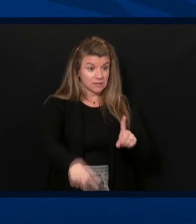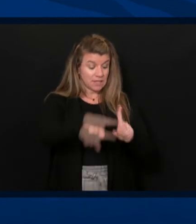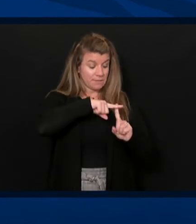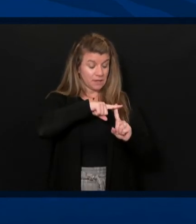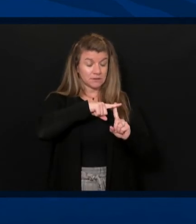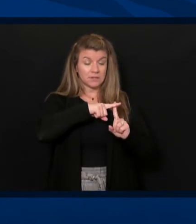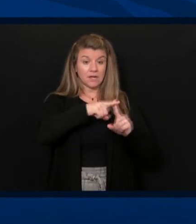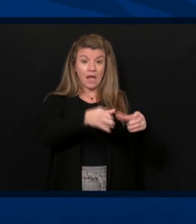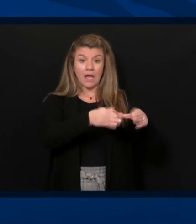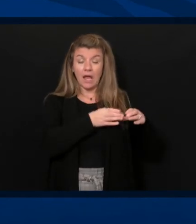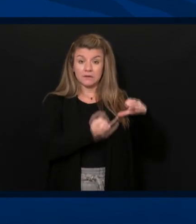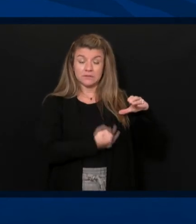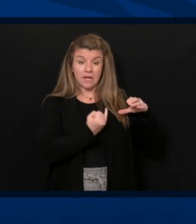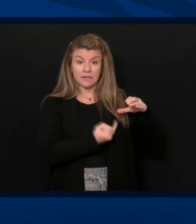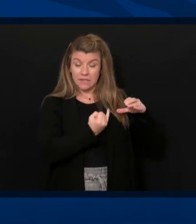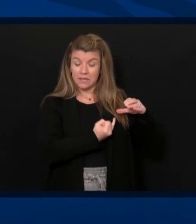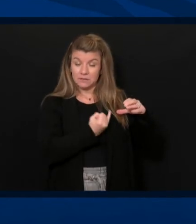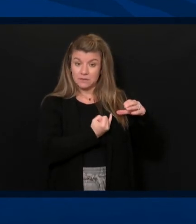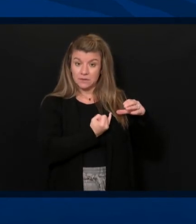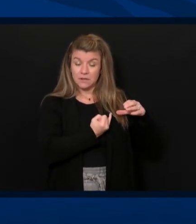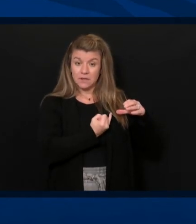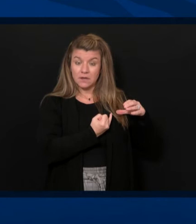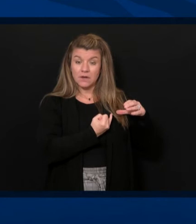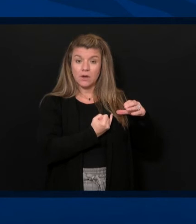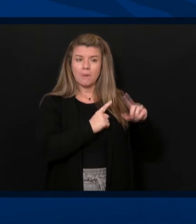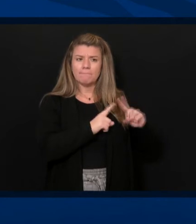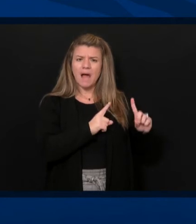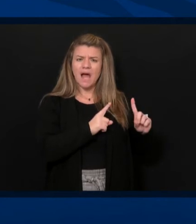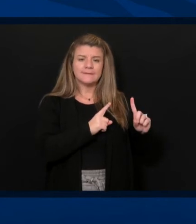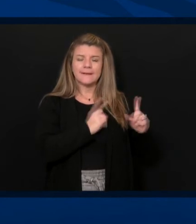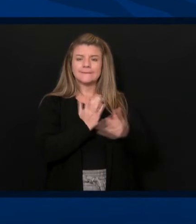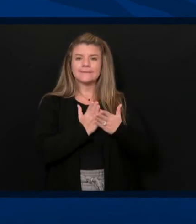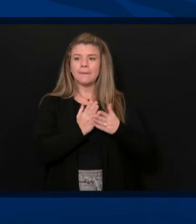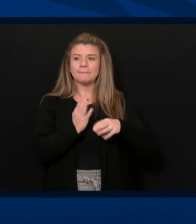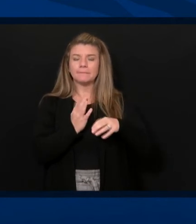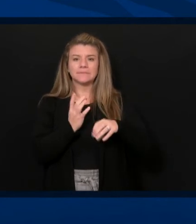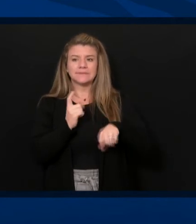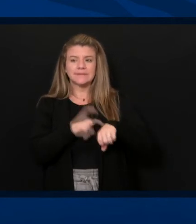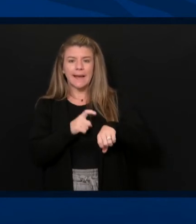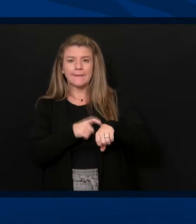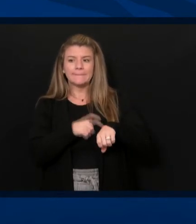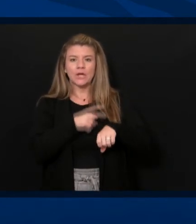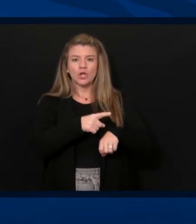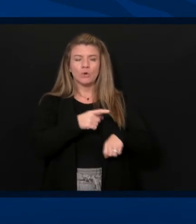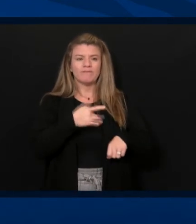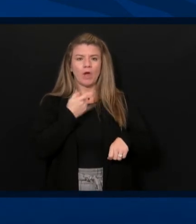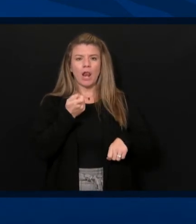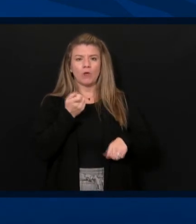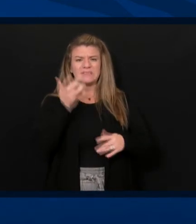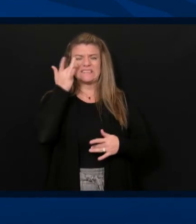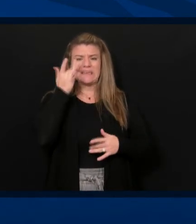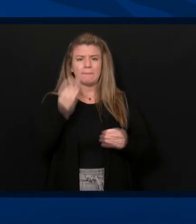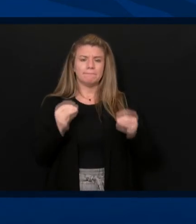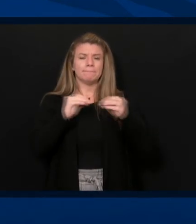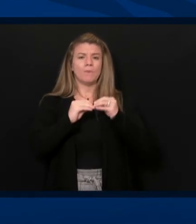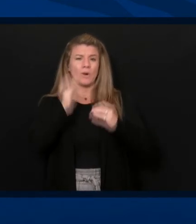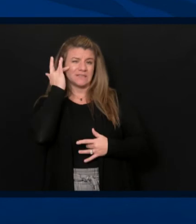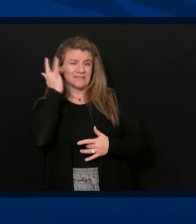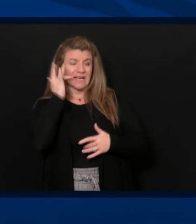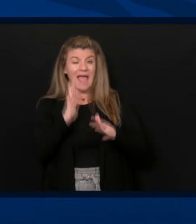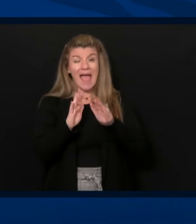or quarantining, whatever word you want to use, but at some point you're getting a little bit sicker. How